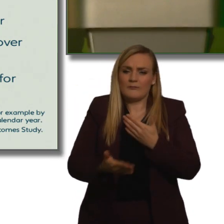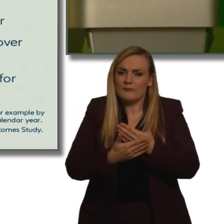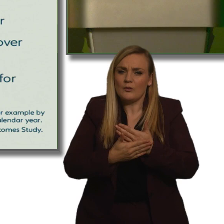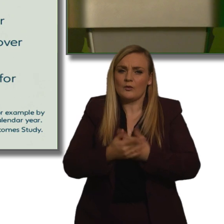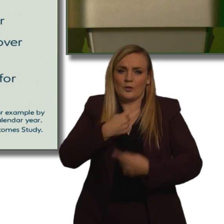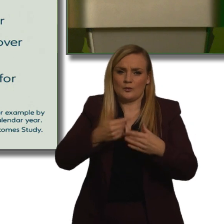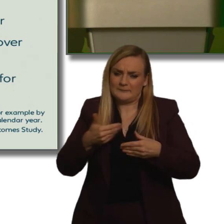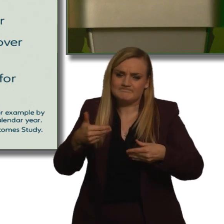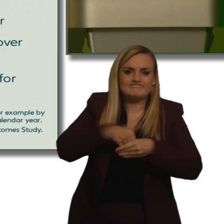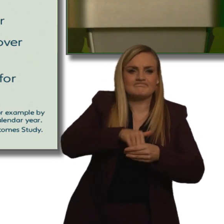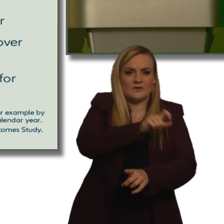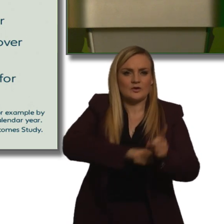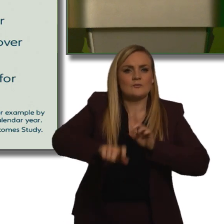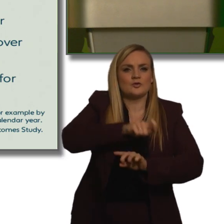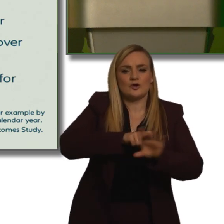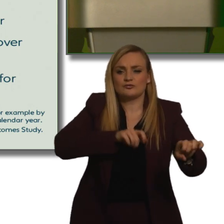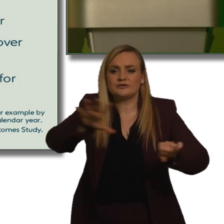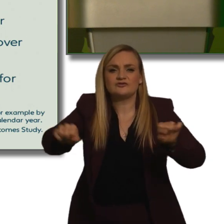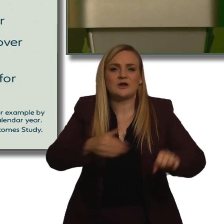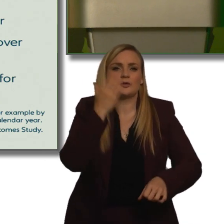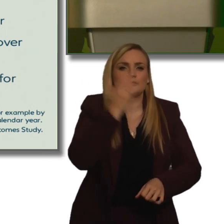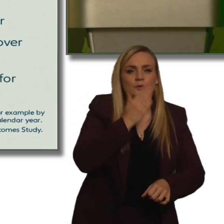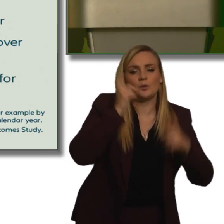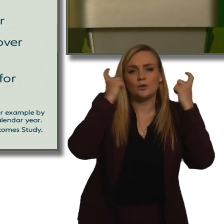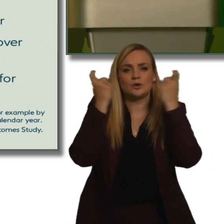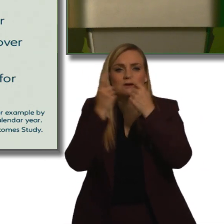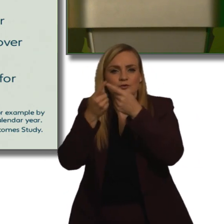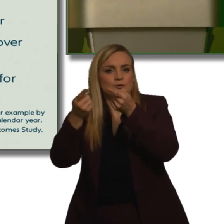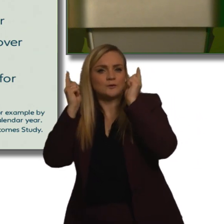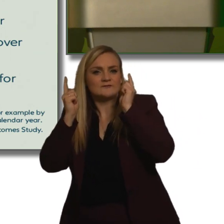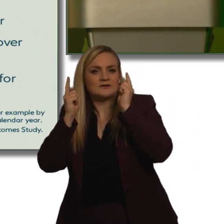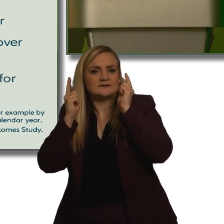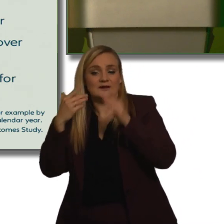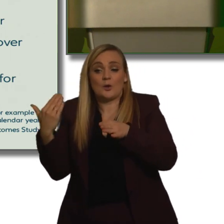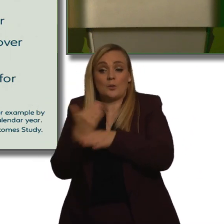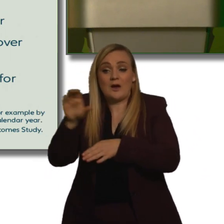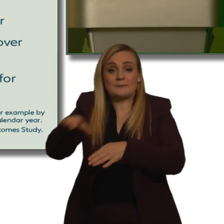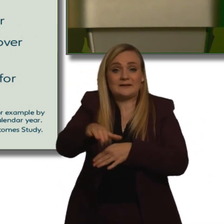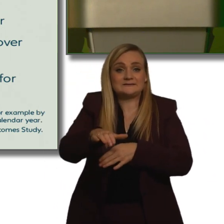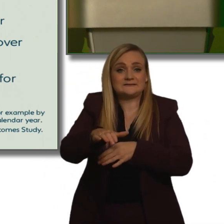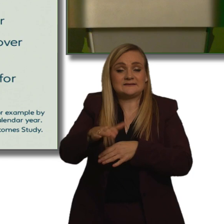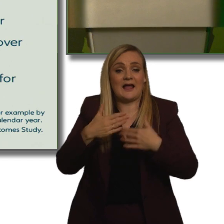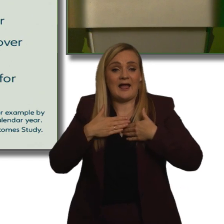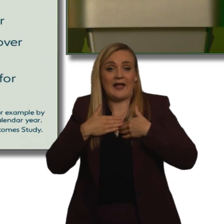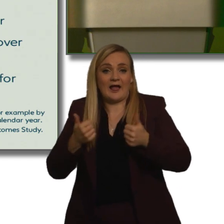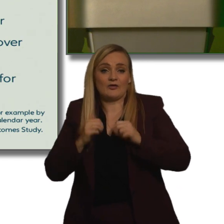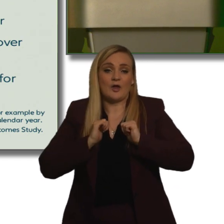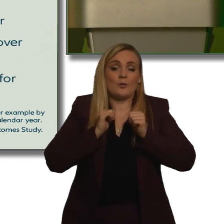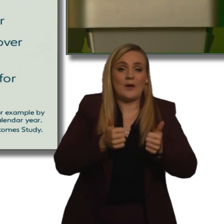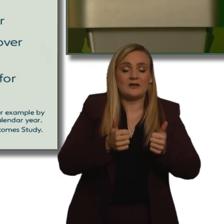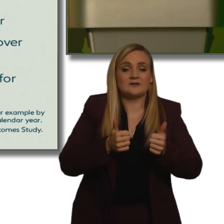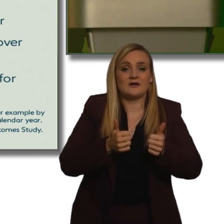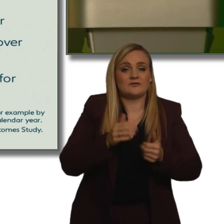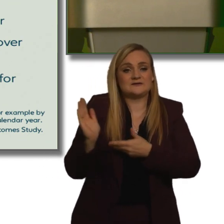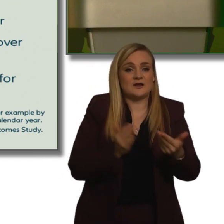communities, reaching out and working with schools, colleges and universities, workplaces, health and welfare services, homeless shelters,